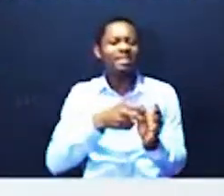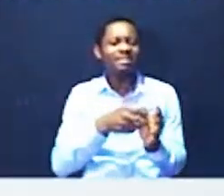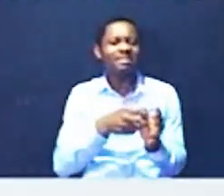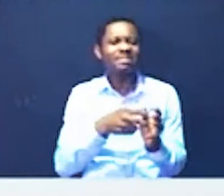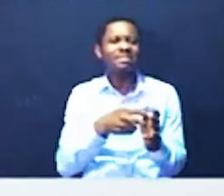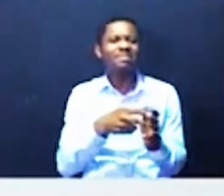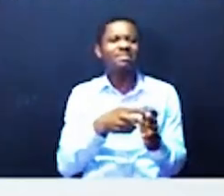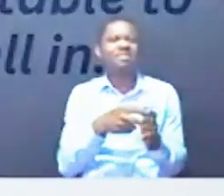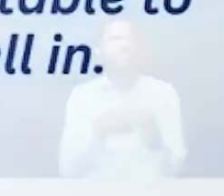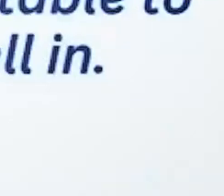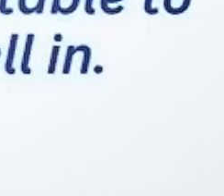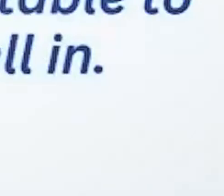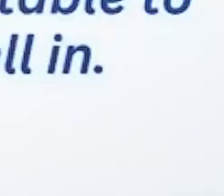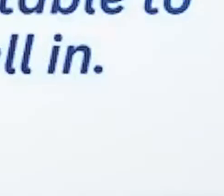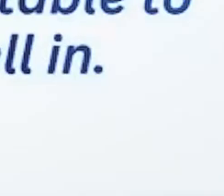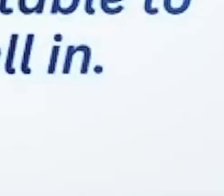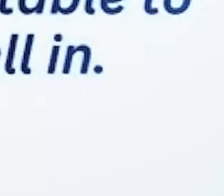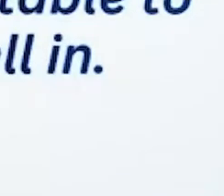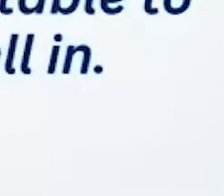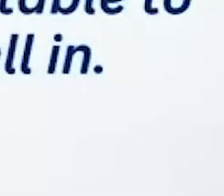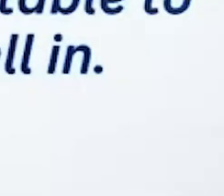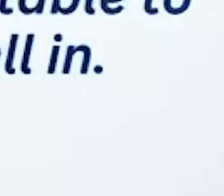fornication.